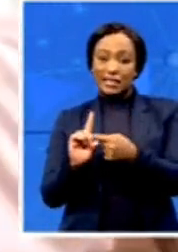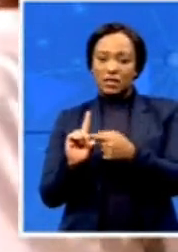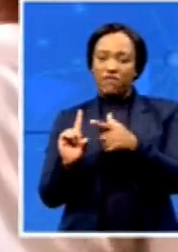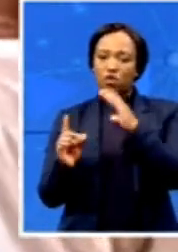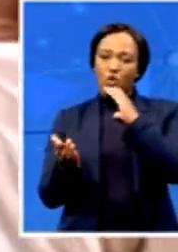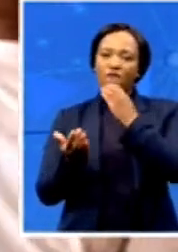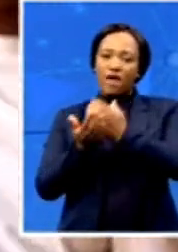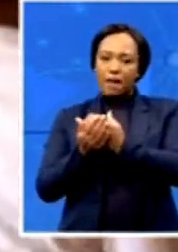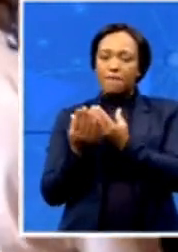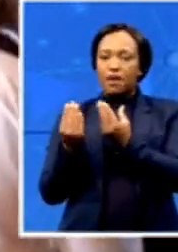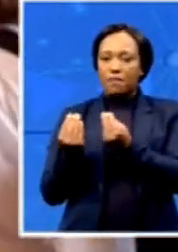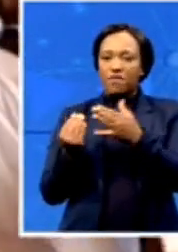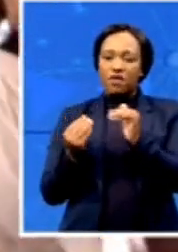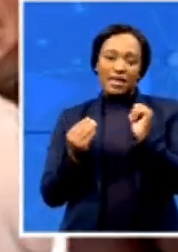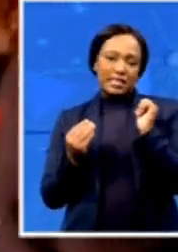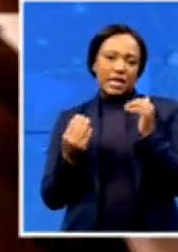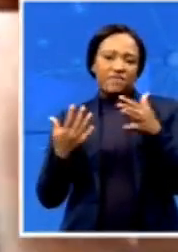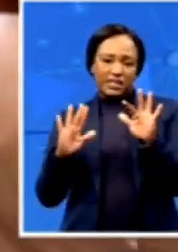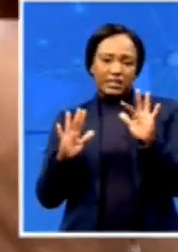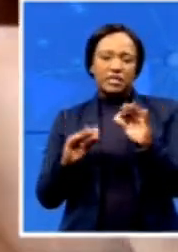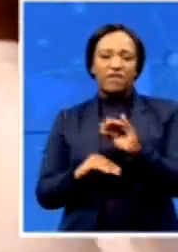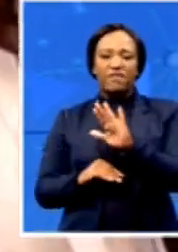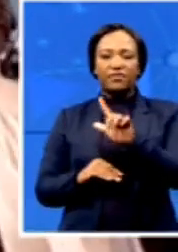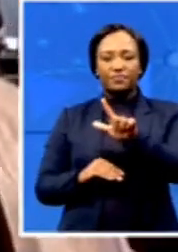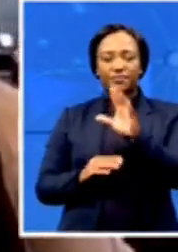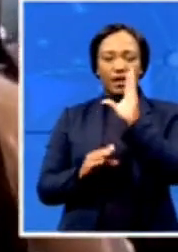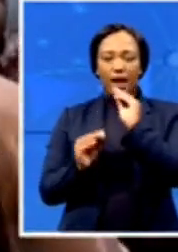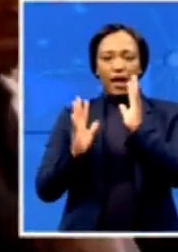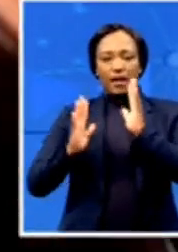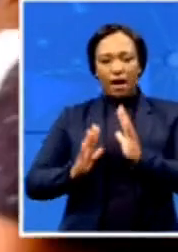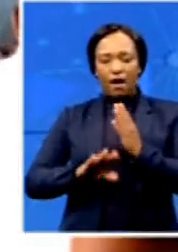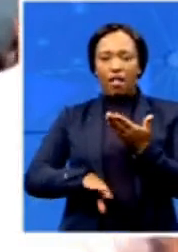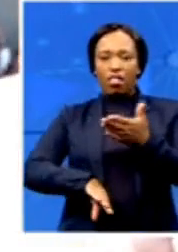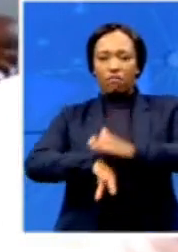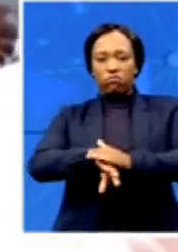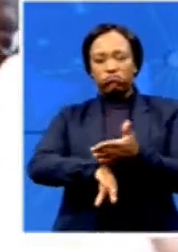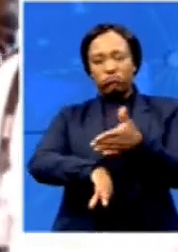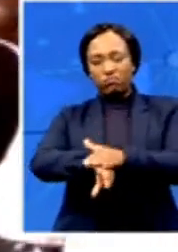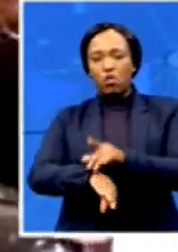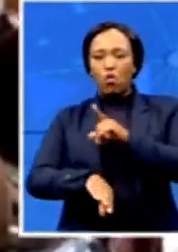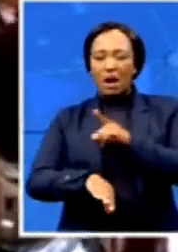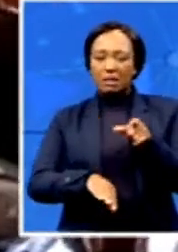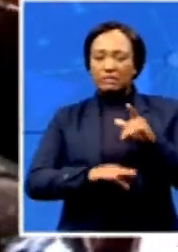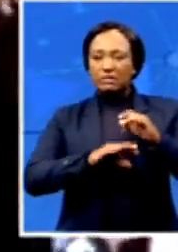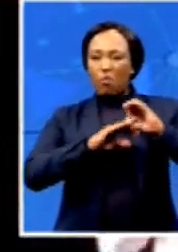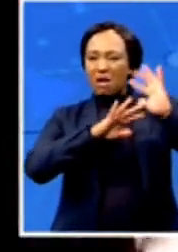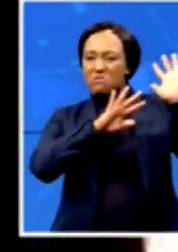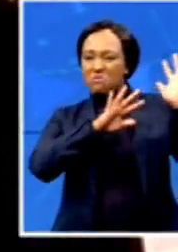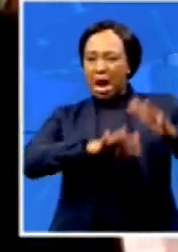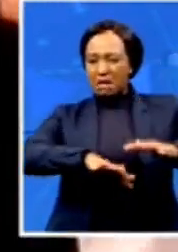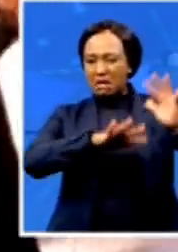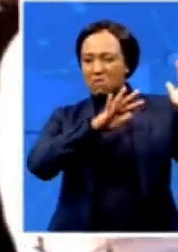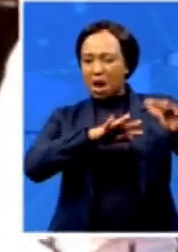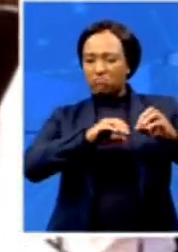that 57 learners died as the result of the floods that were raging from last week here